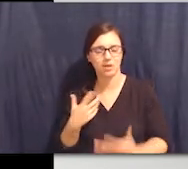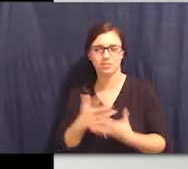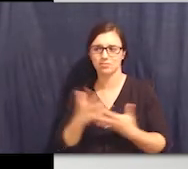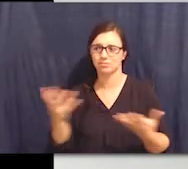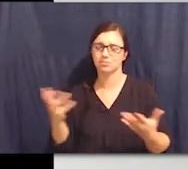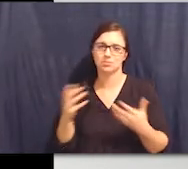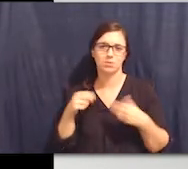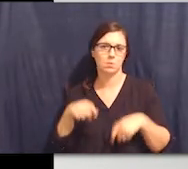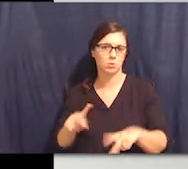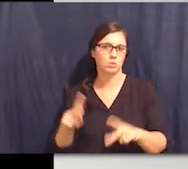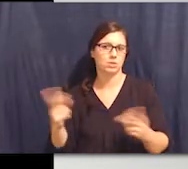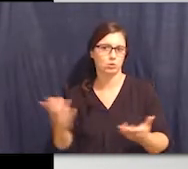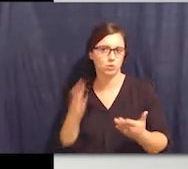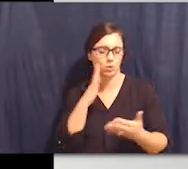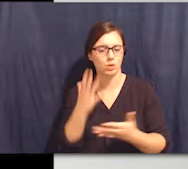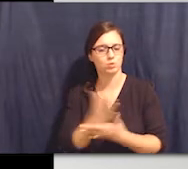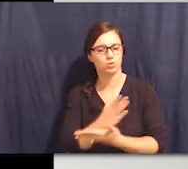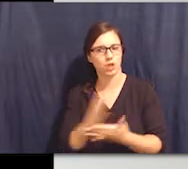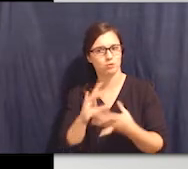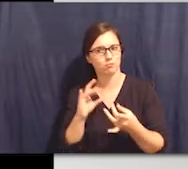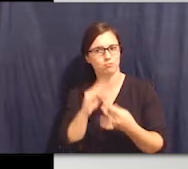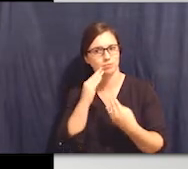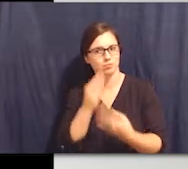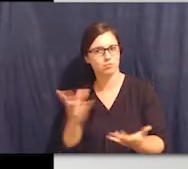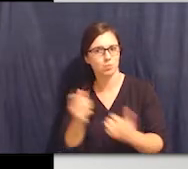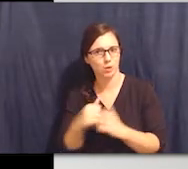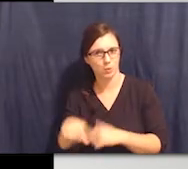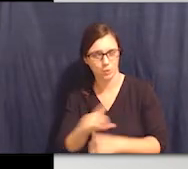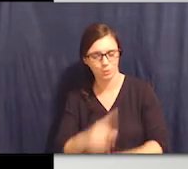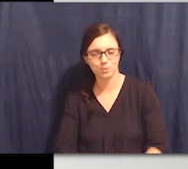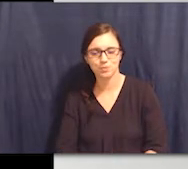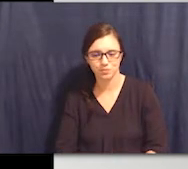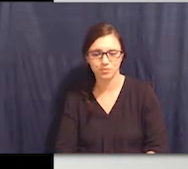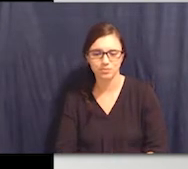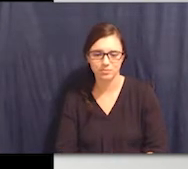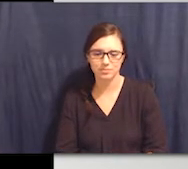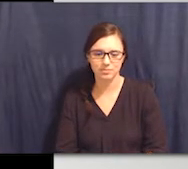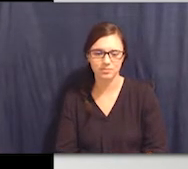tremendous opportunity here, and I want to share that news with you guys.